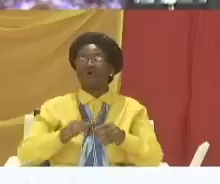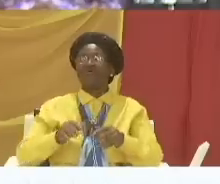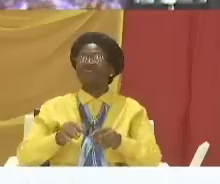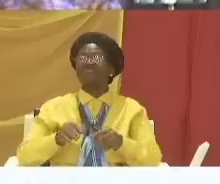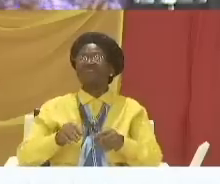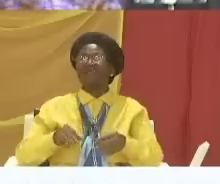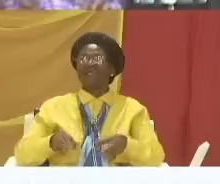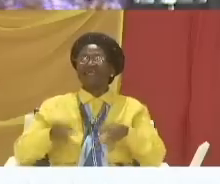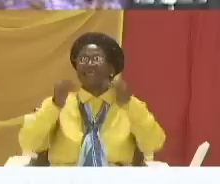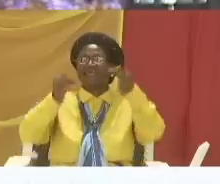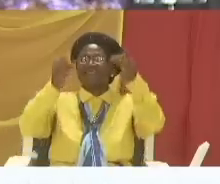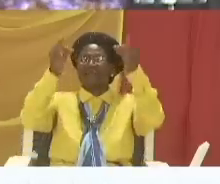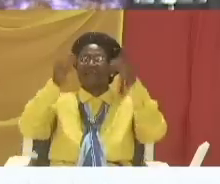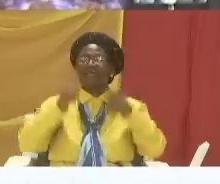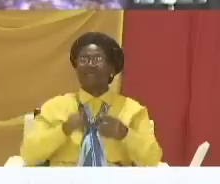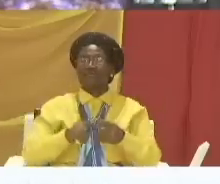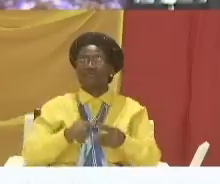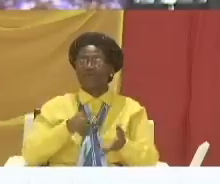pay,